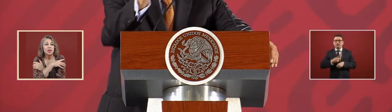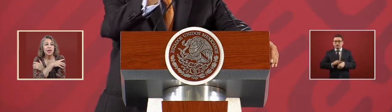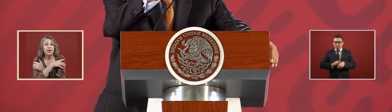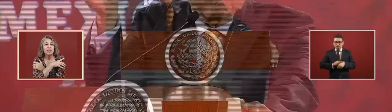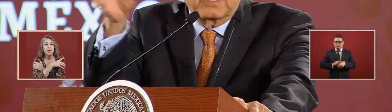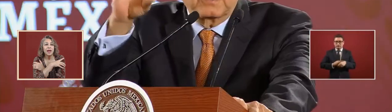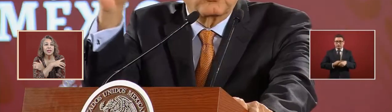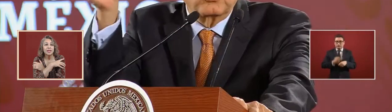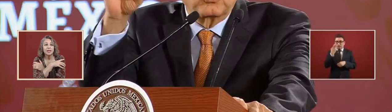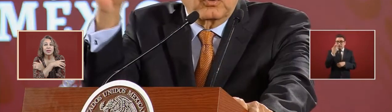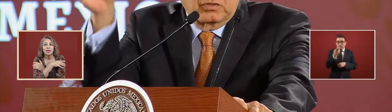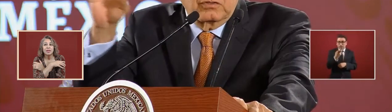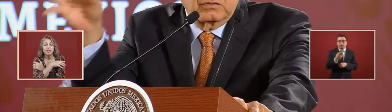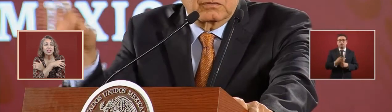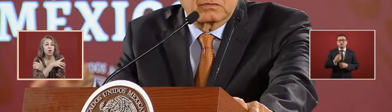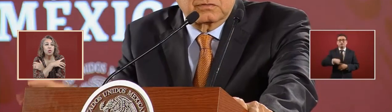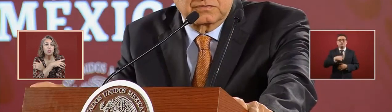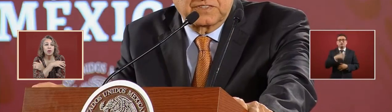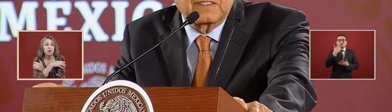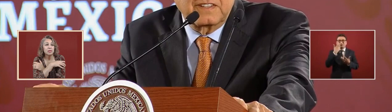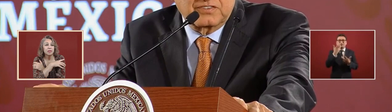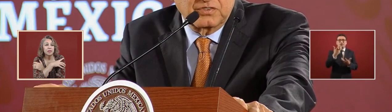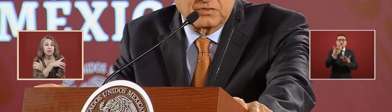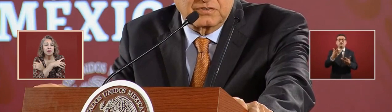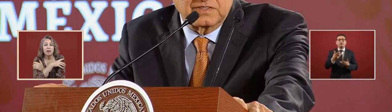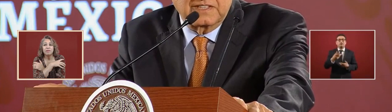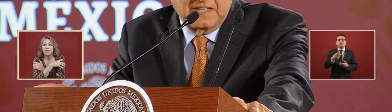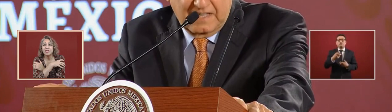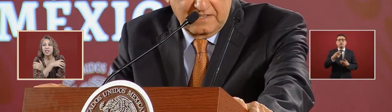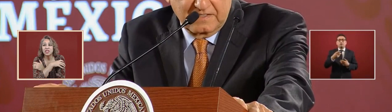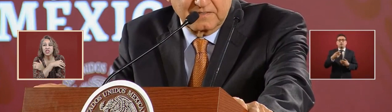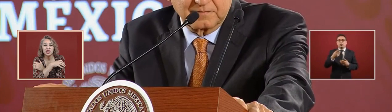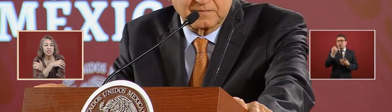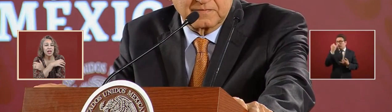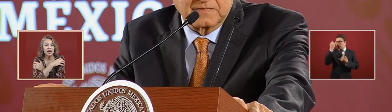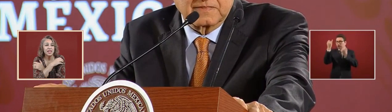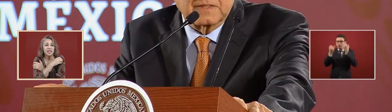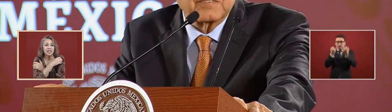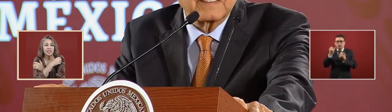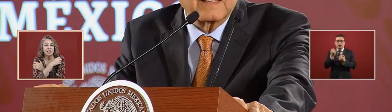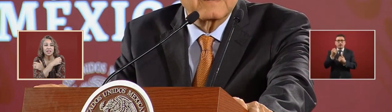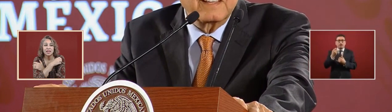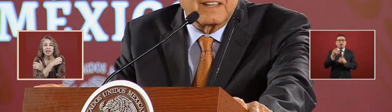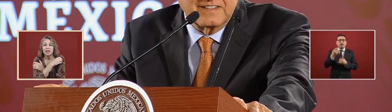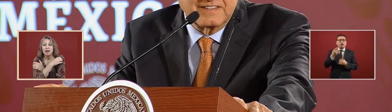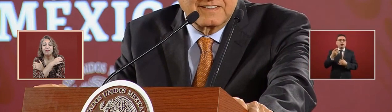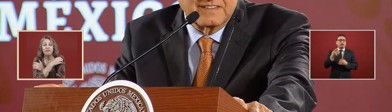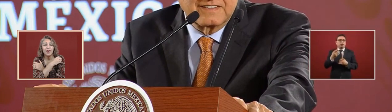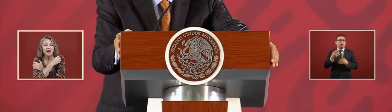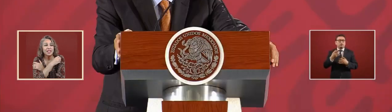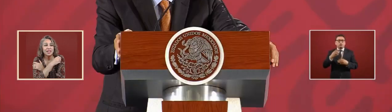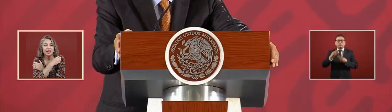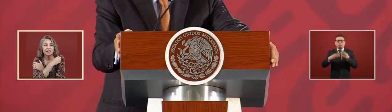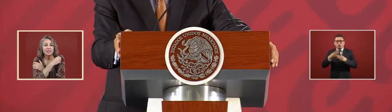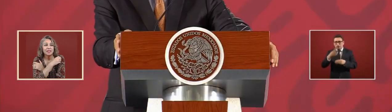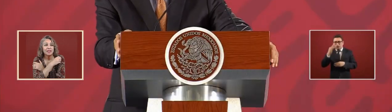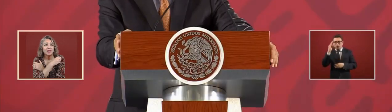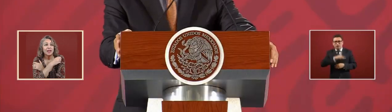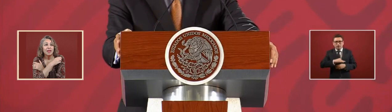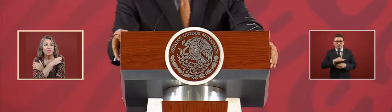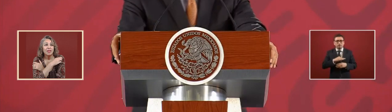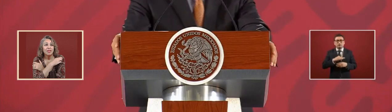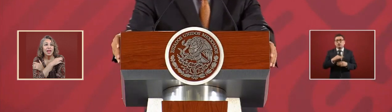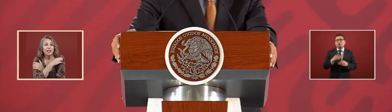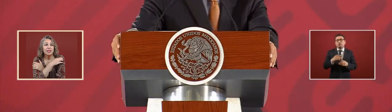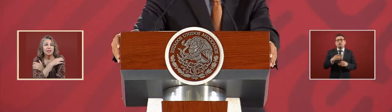To counteract este mundo, this whole world ficticio, of fictitious idealism, of fantasies, de que el